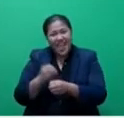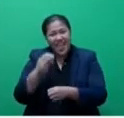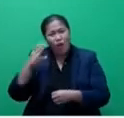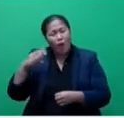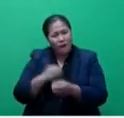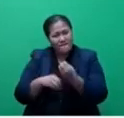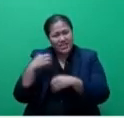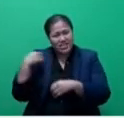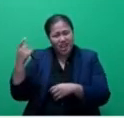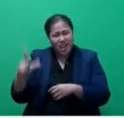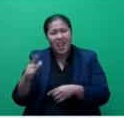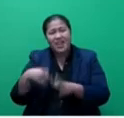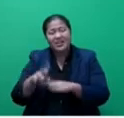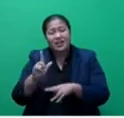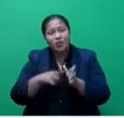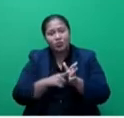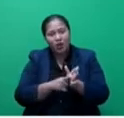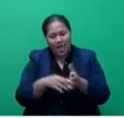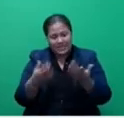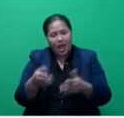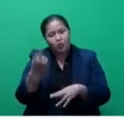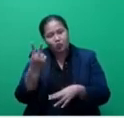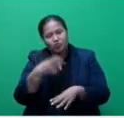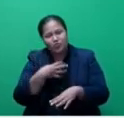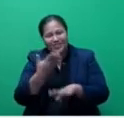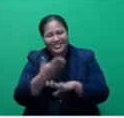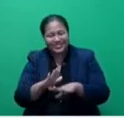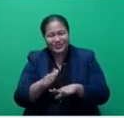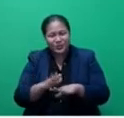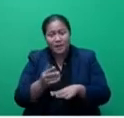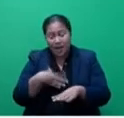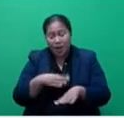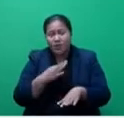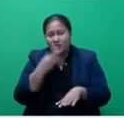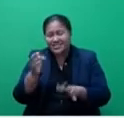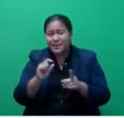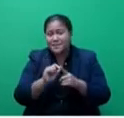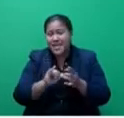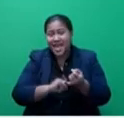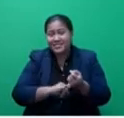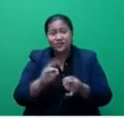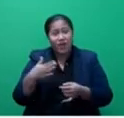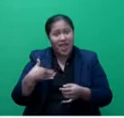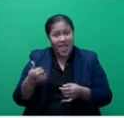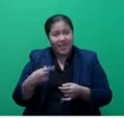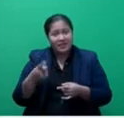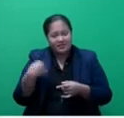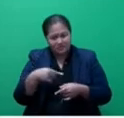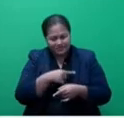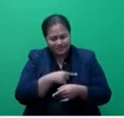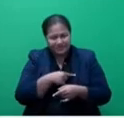and discovery of 2 new cases. I'm glad to see the Permanent Secretary for Health and his team are on alert to minimize the